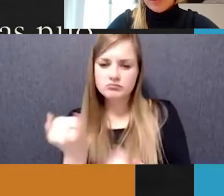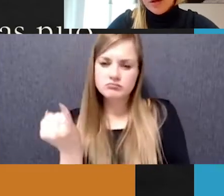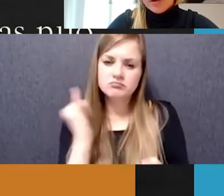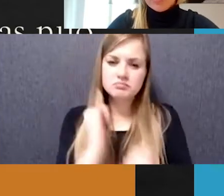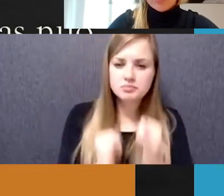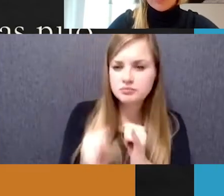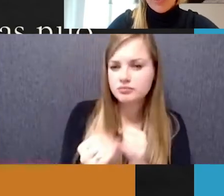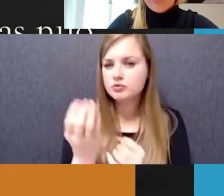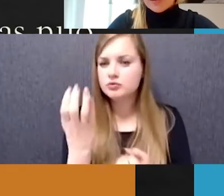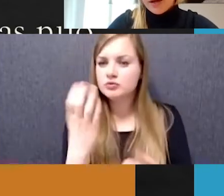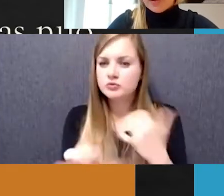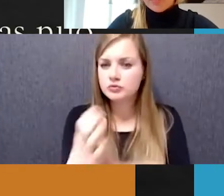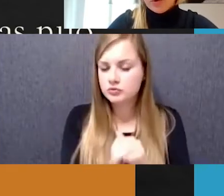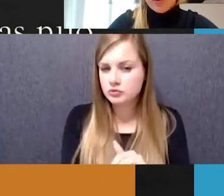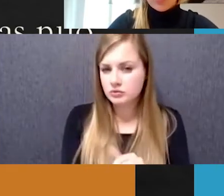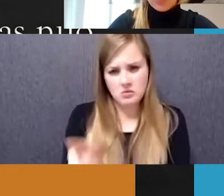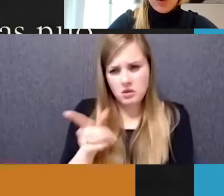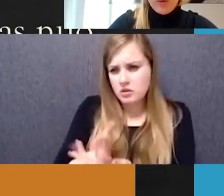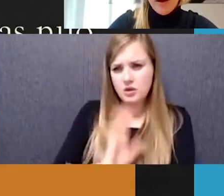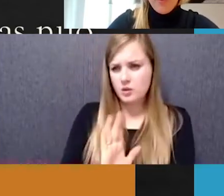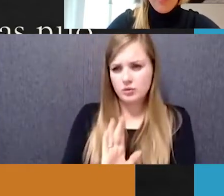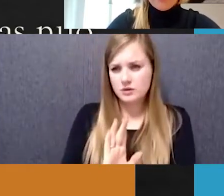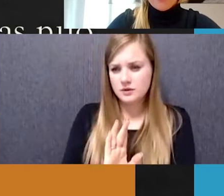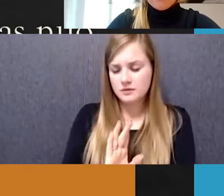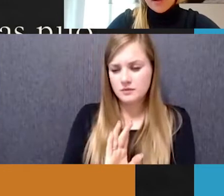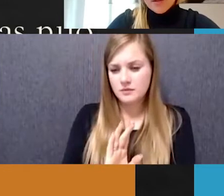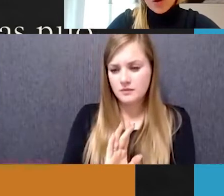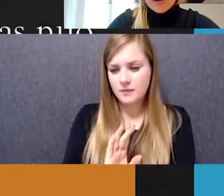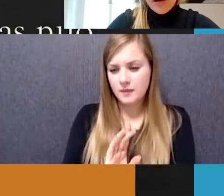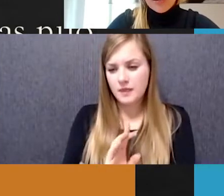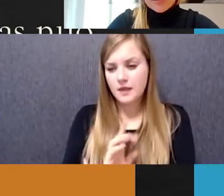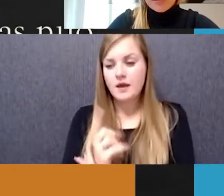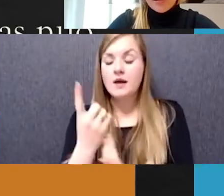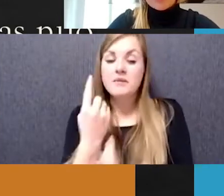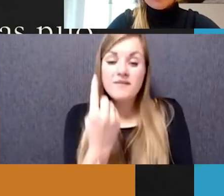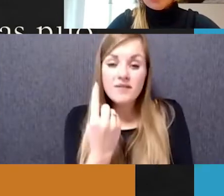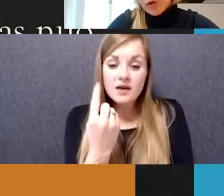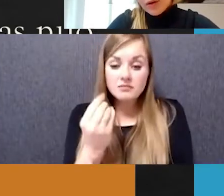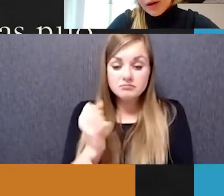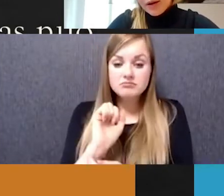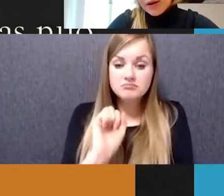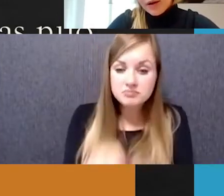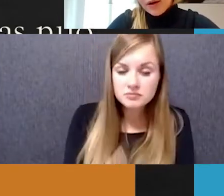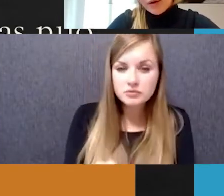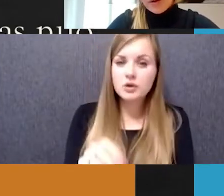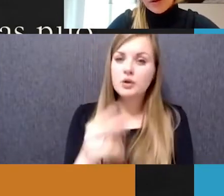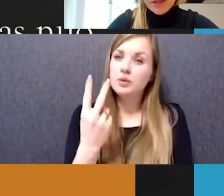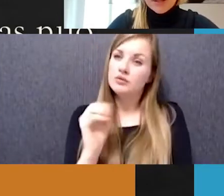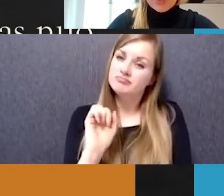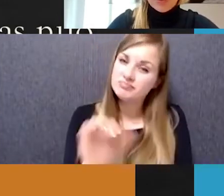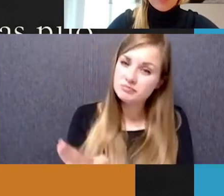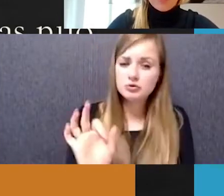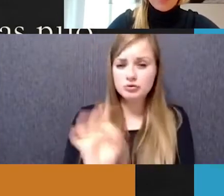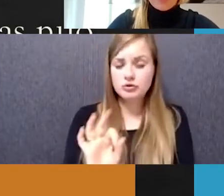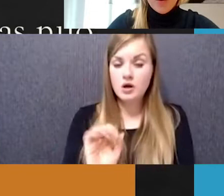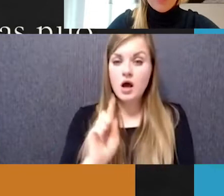intentionally spread hate speech and that his or her actions are that dangerous, so as